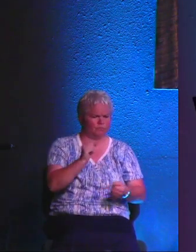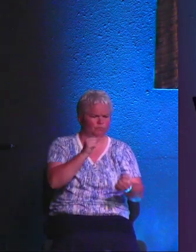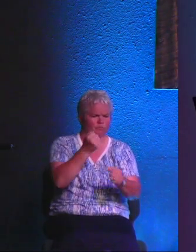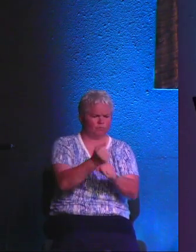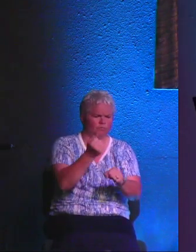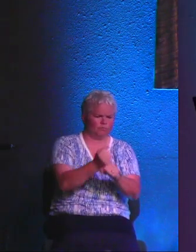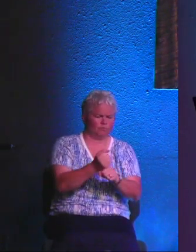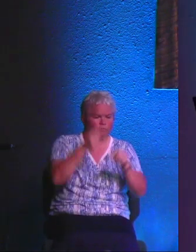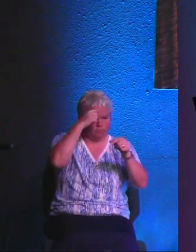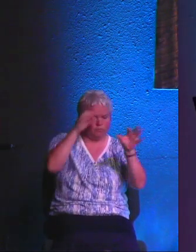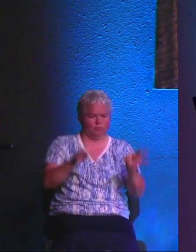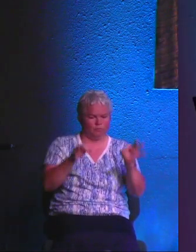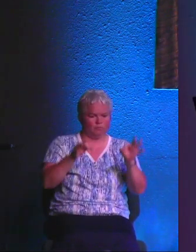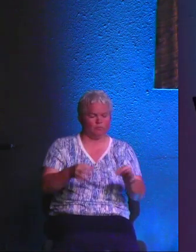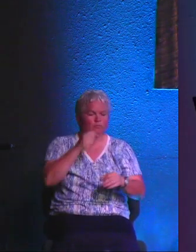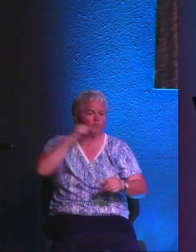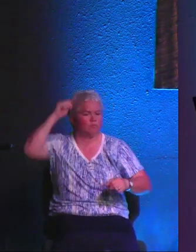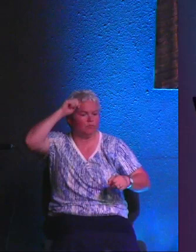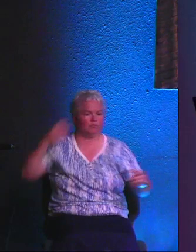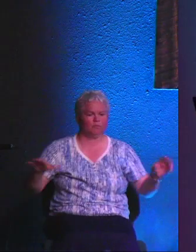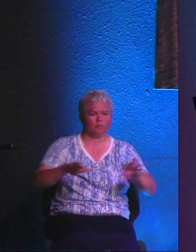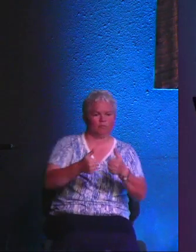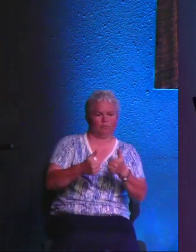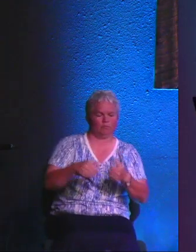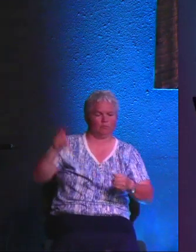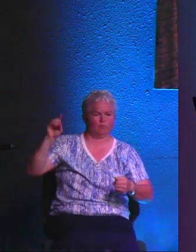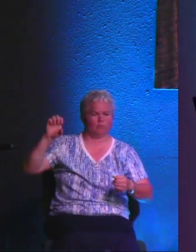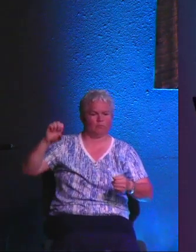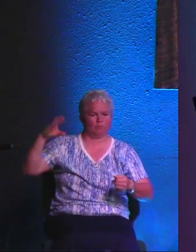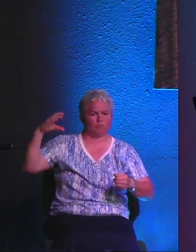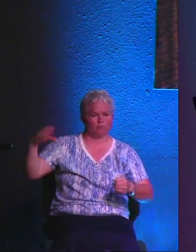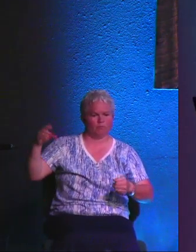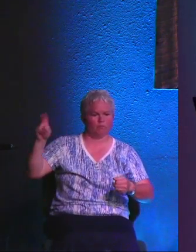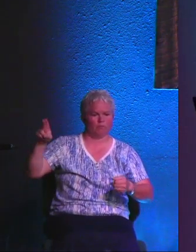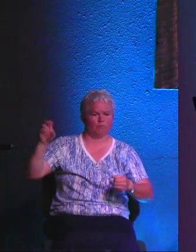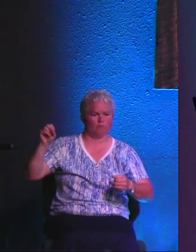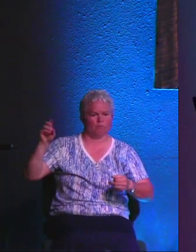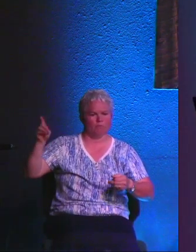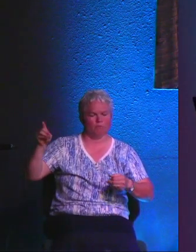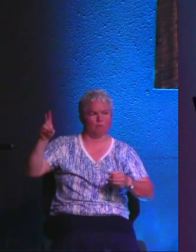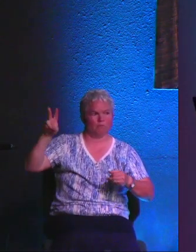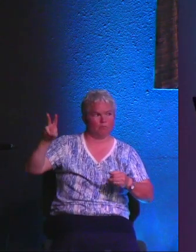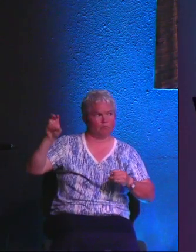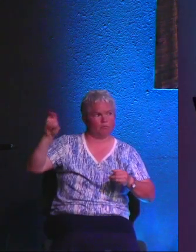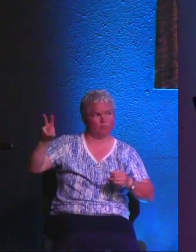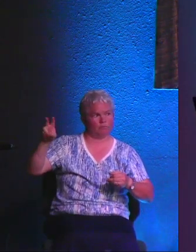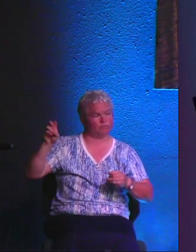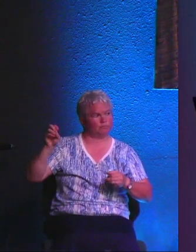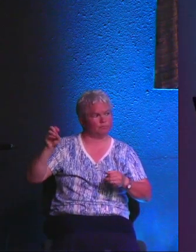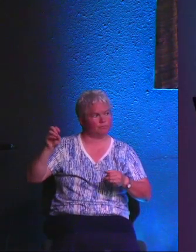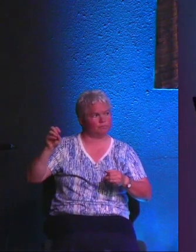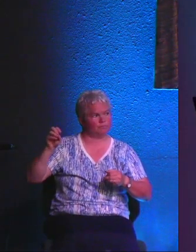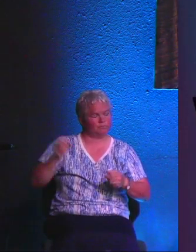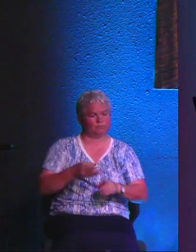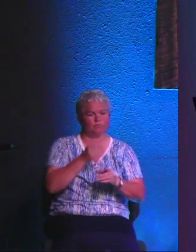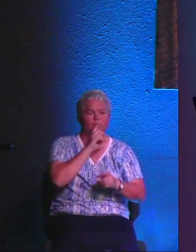made the decision to come to Adult and Teen Challenge in December of 2022 and can truly say that I know my family has